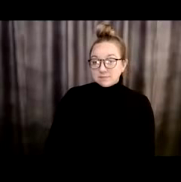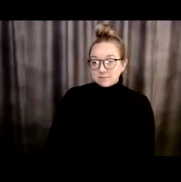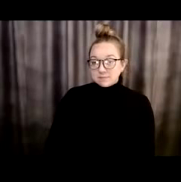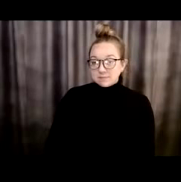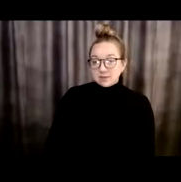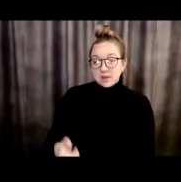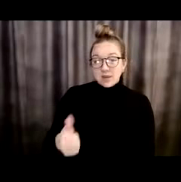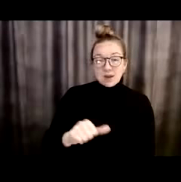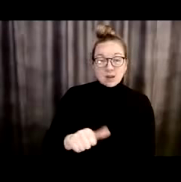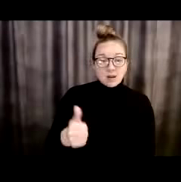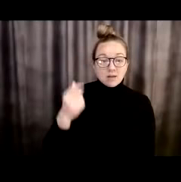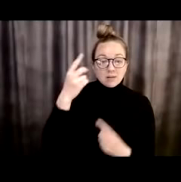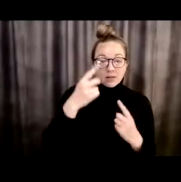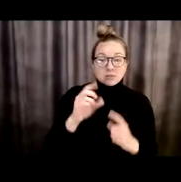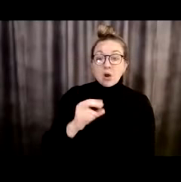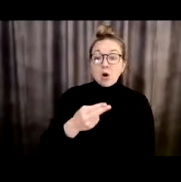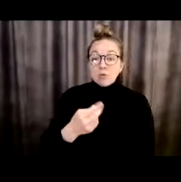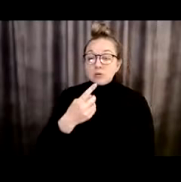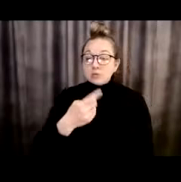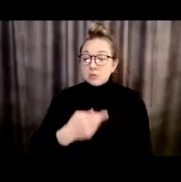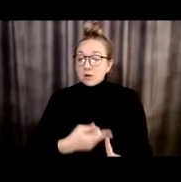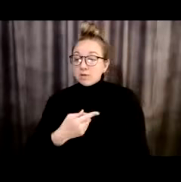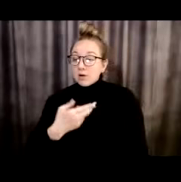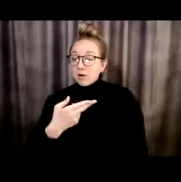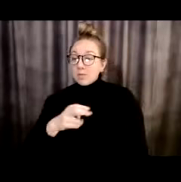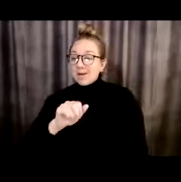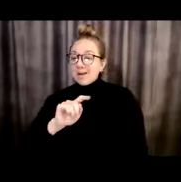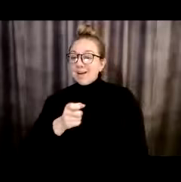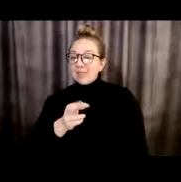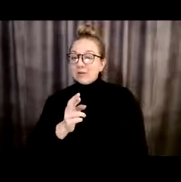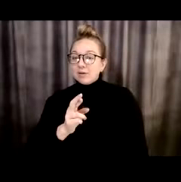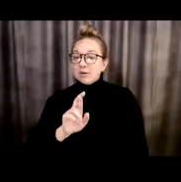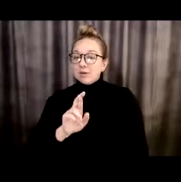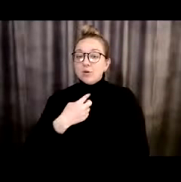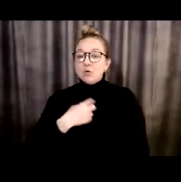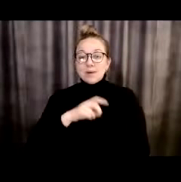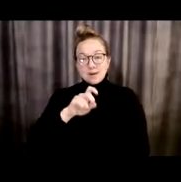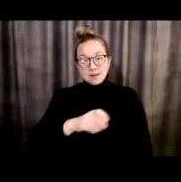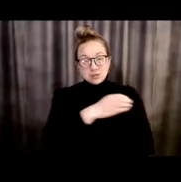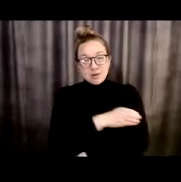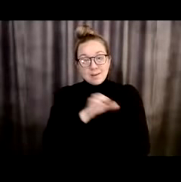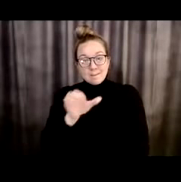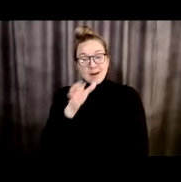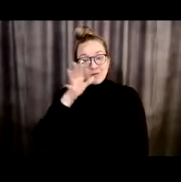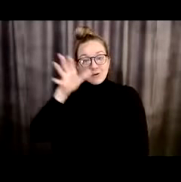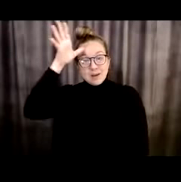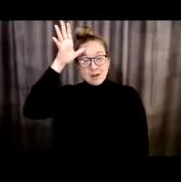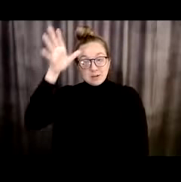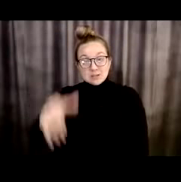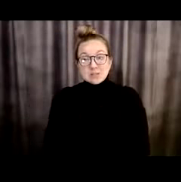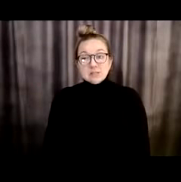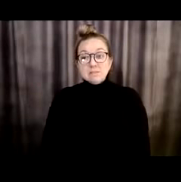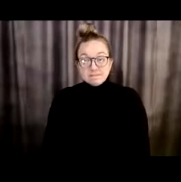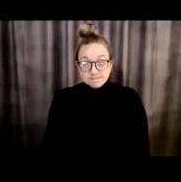Any other thoughts? Oh, there's one here from Heather. We need to empower parents. So let parents take the lead in this too. So we talked